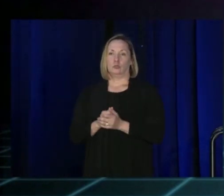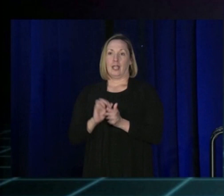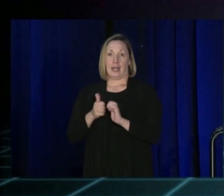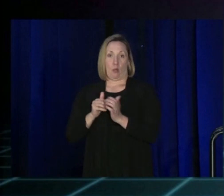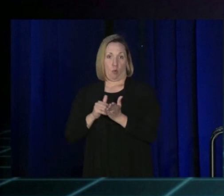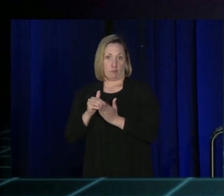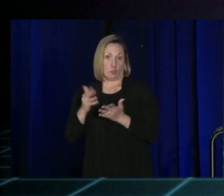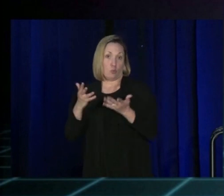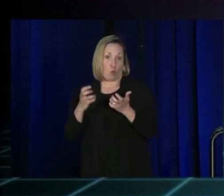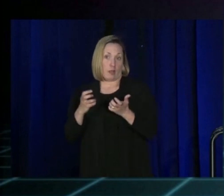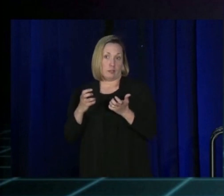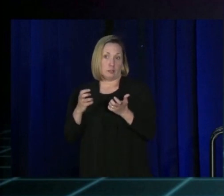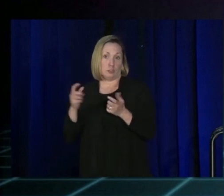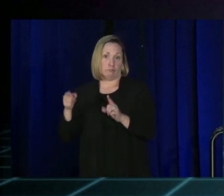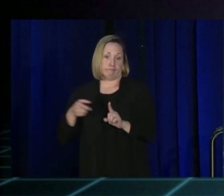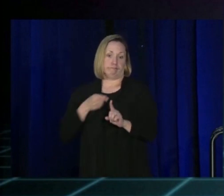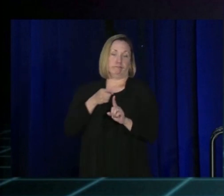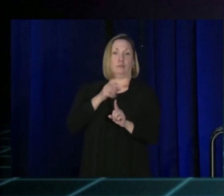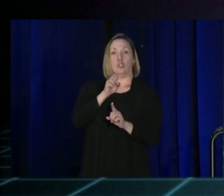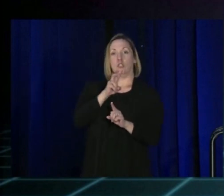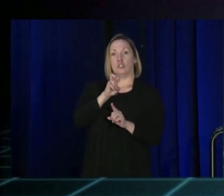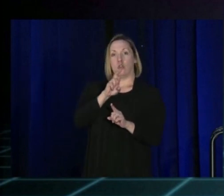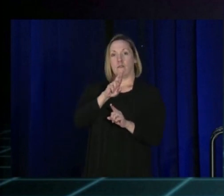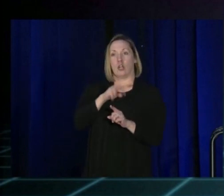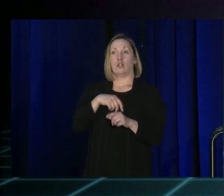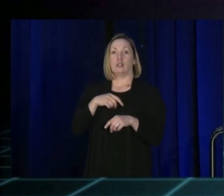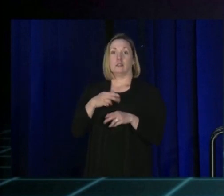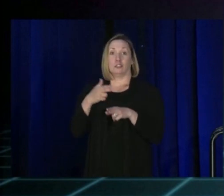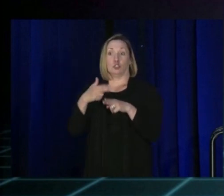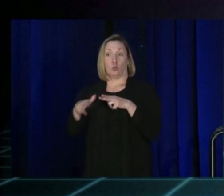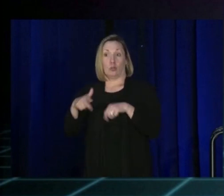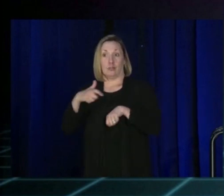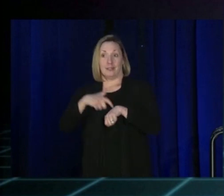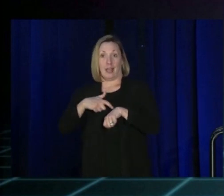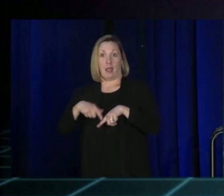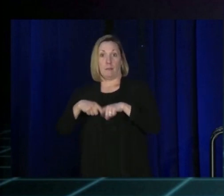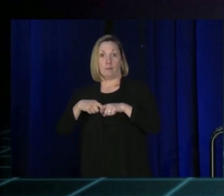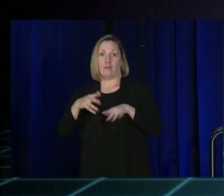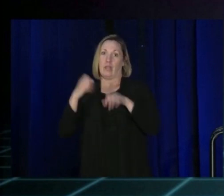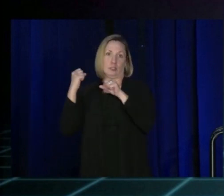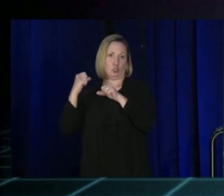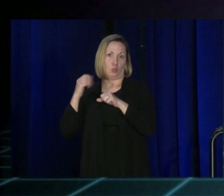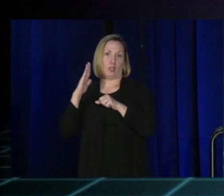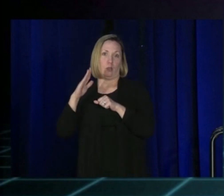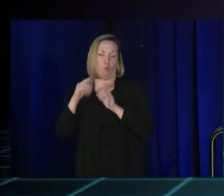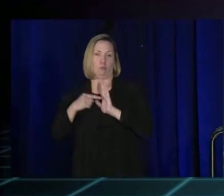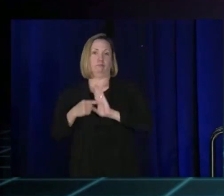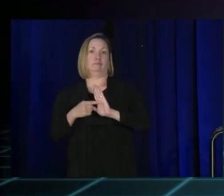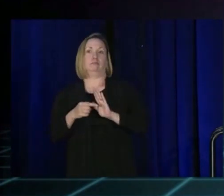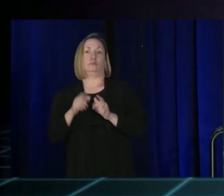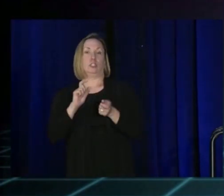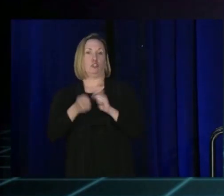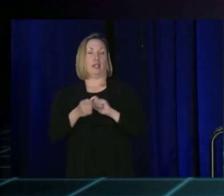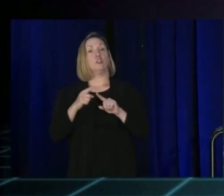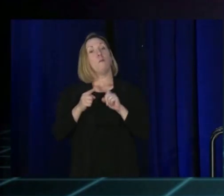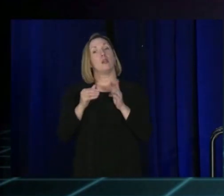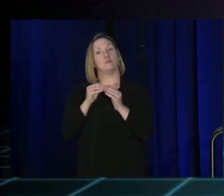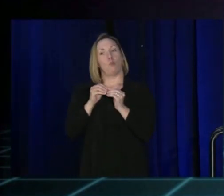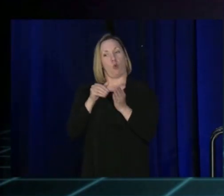want it to hit your server. Because the shorter the timeout, the faster it'll reflect the change, but it's the more often